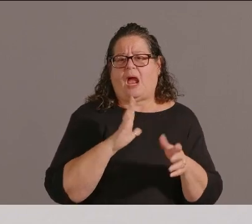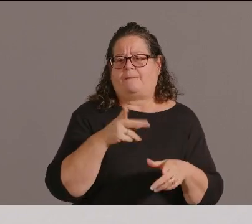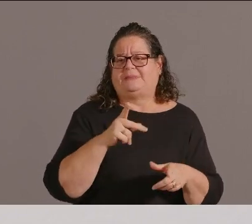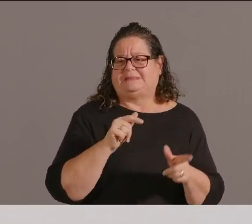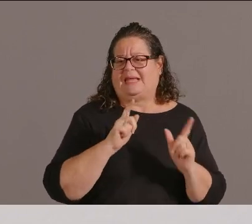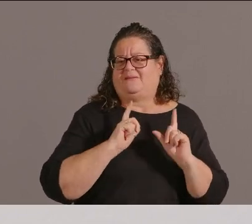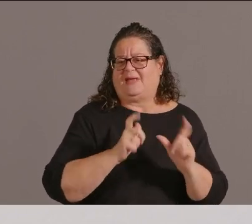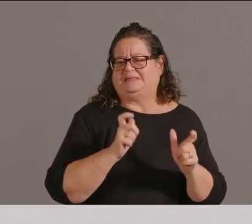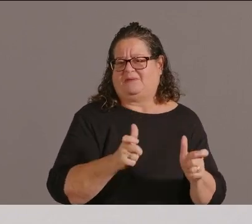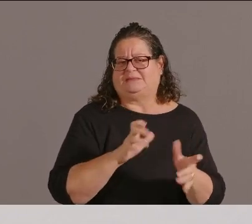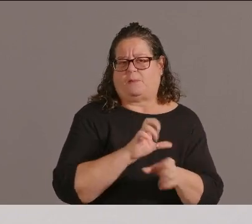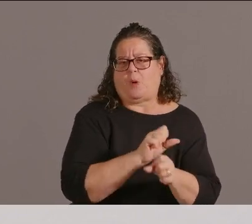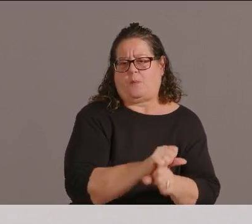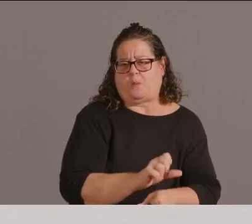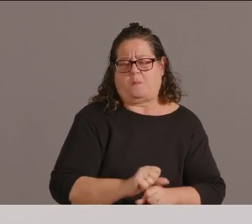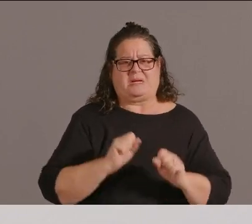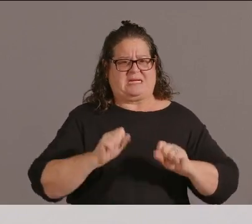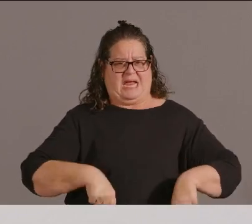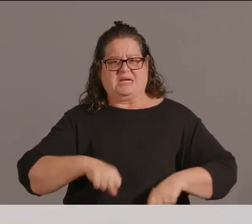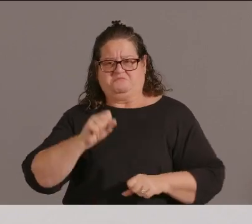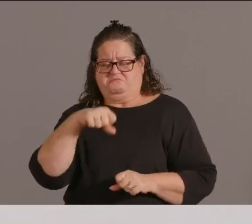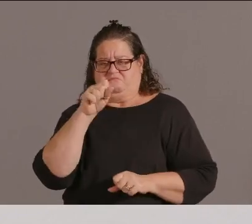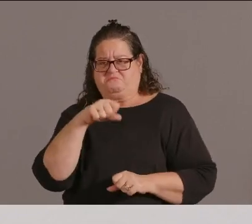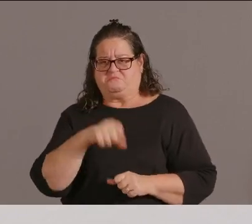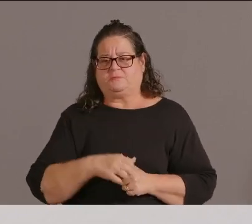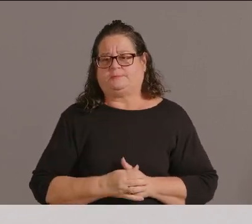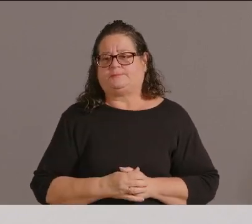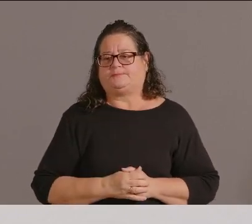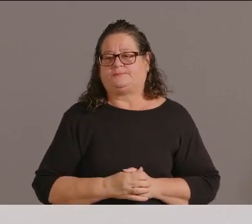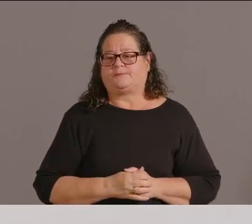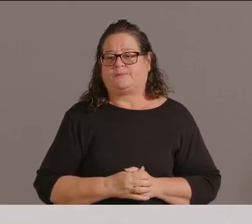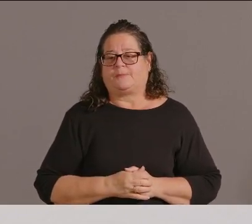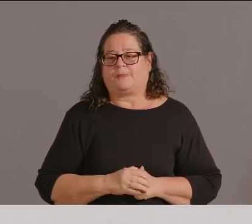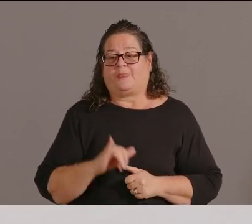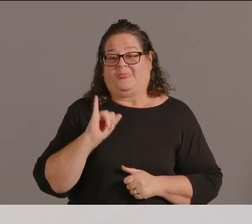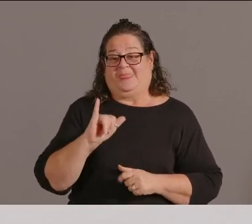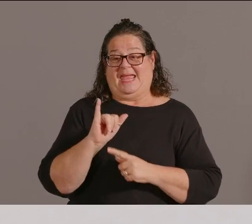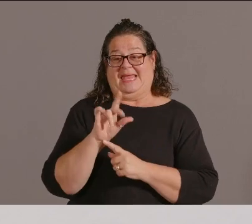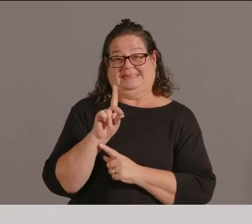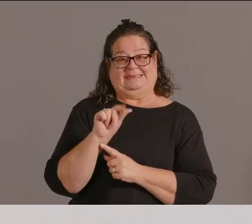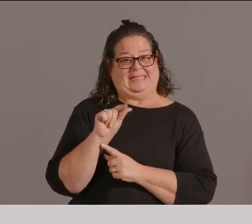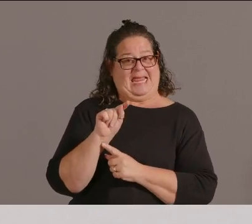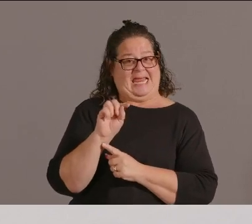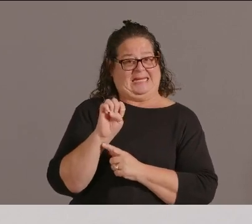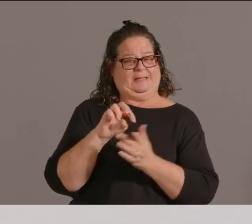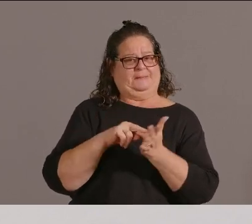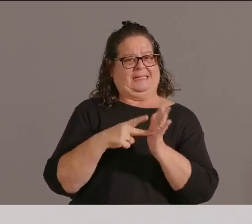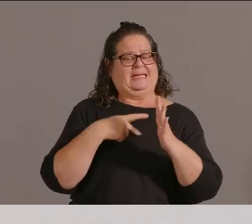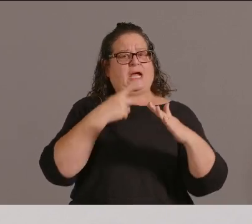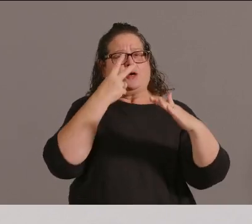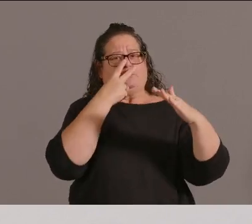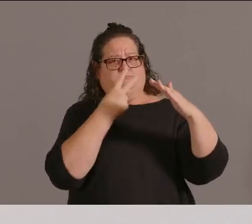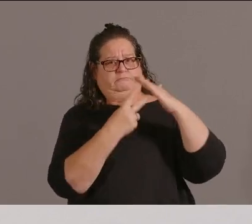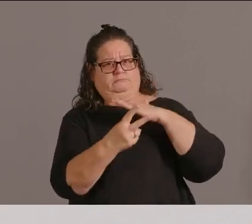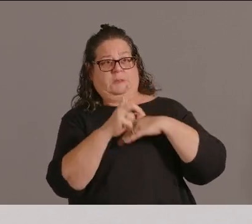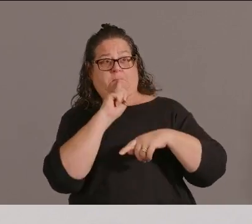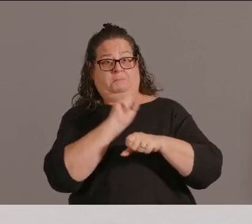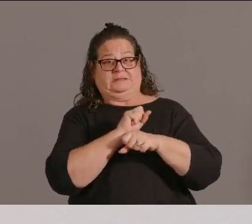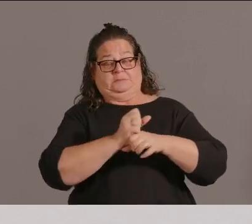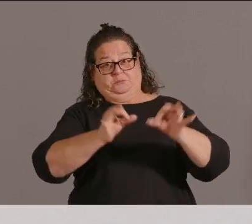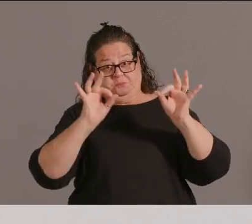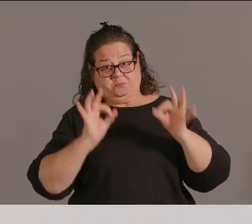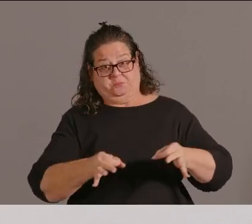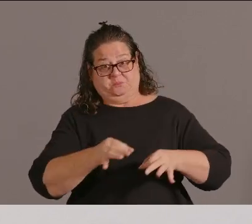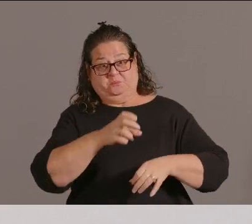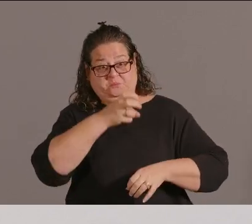further speed that up. So it's not a hard and fast date. That's just the estimation of when we believe we will be moving.